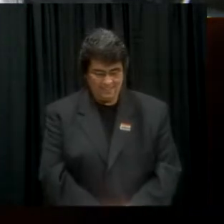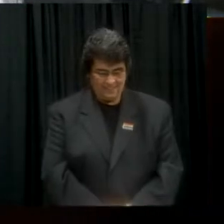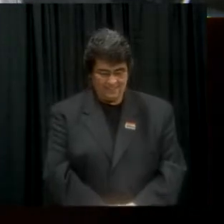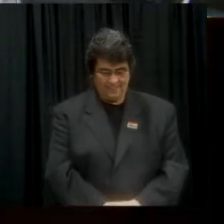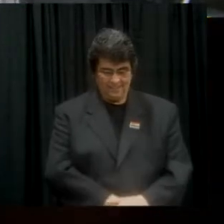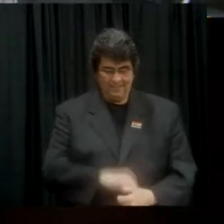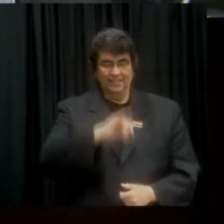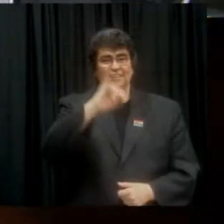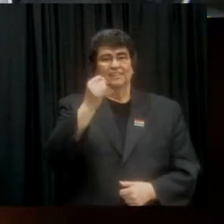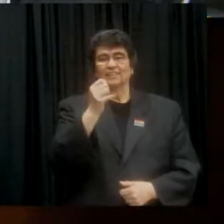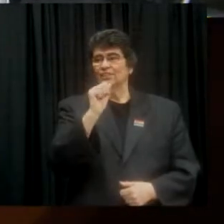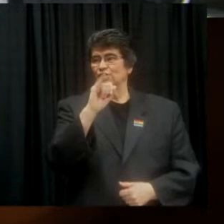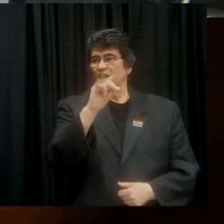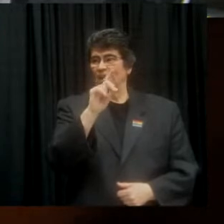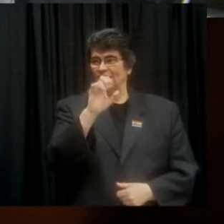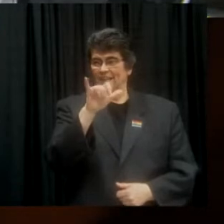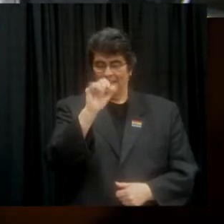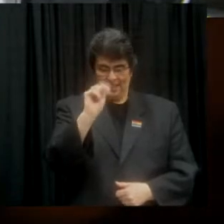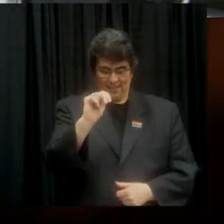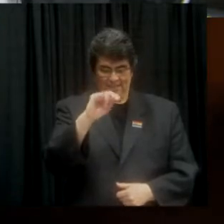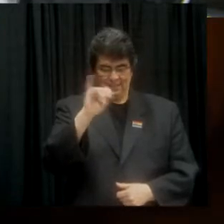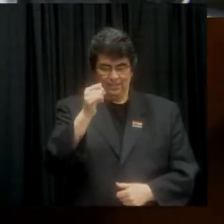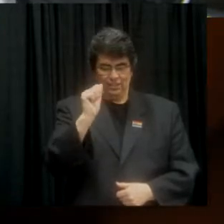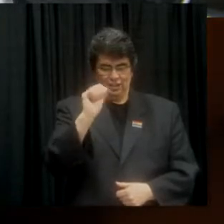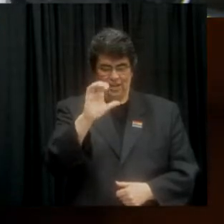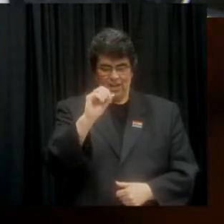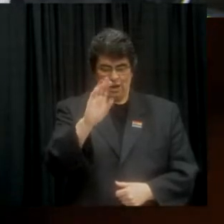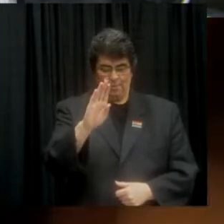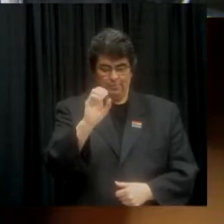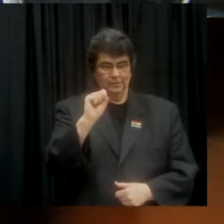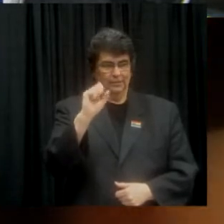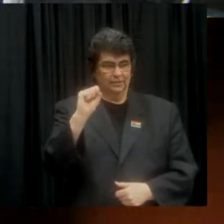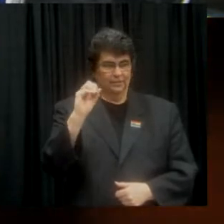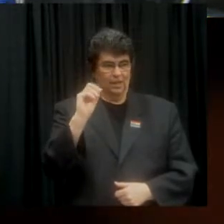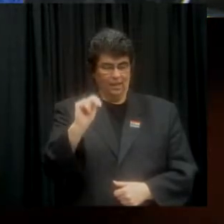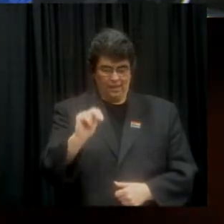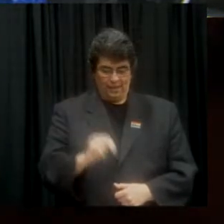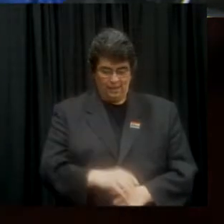Jaden Jacobson. Liza Jansen.